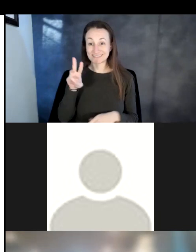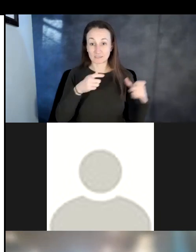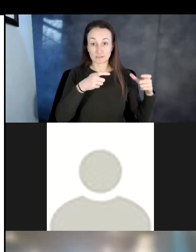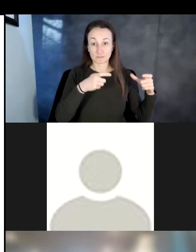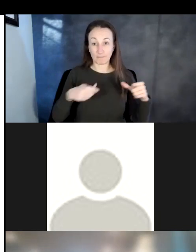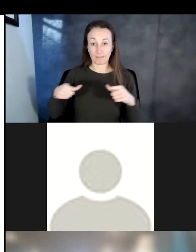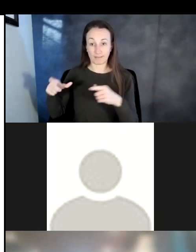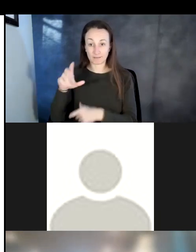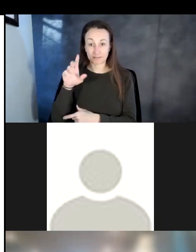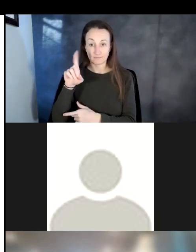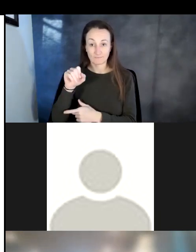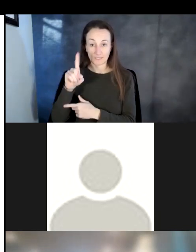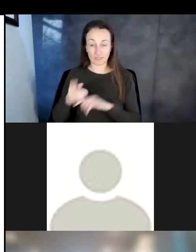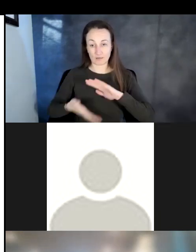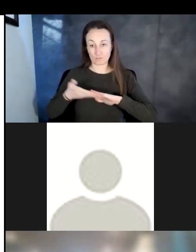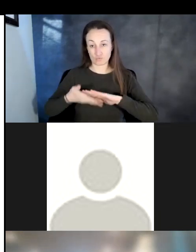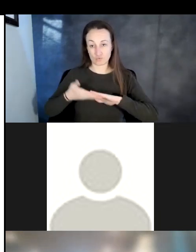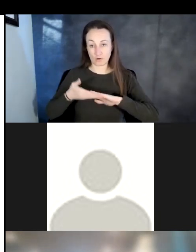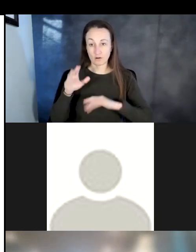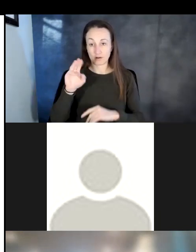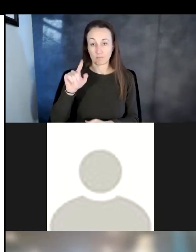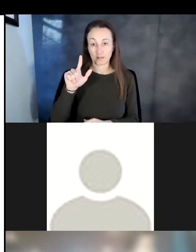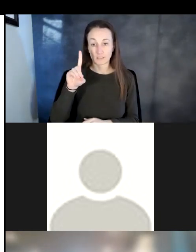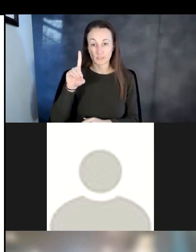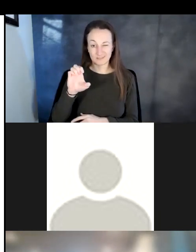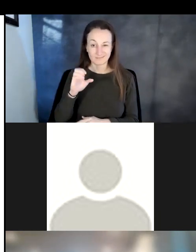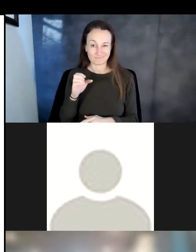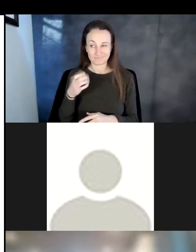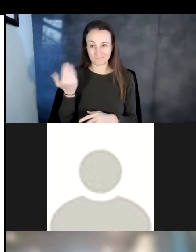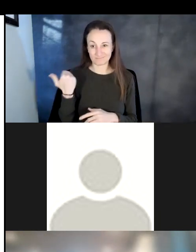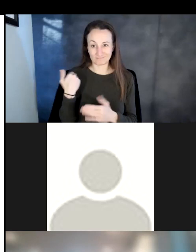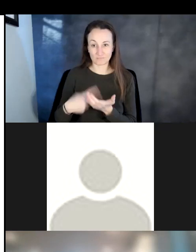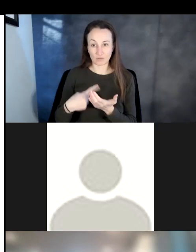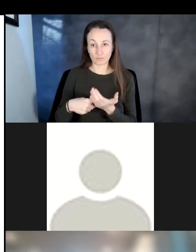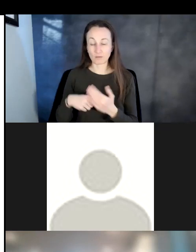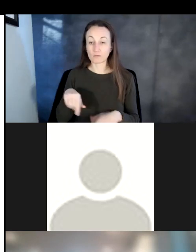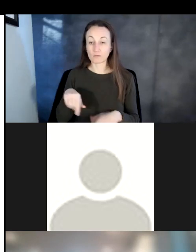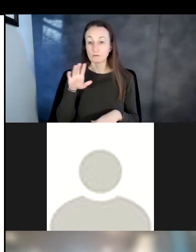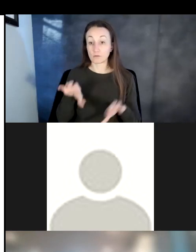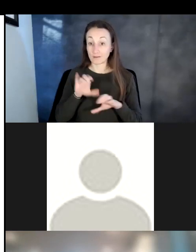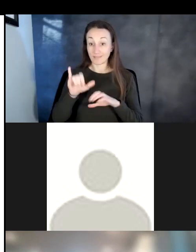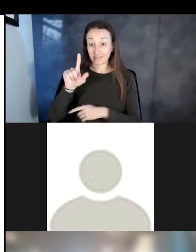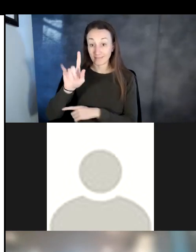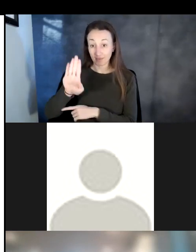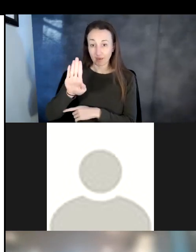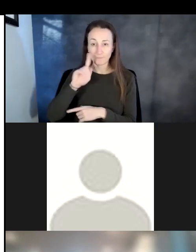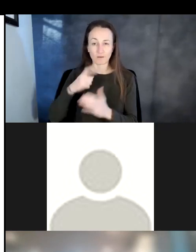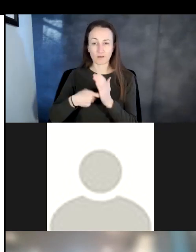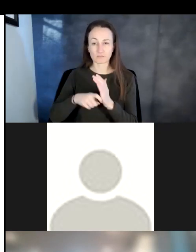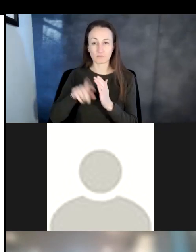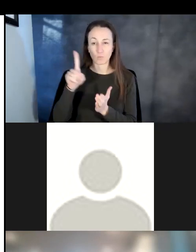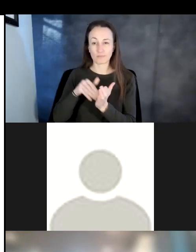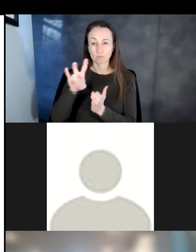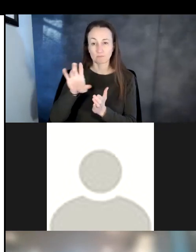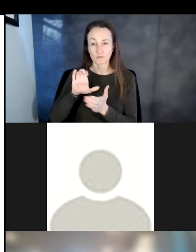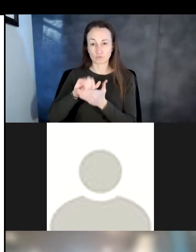data for run with MLDE, that strategy I was talking about in the first part. We've done this using this in the lab, and it cost us about $1,700